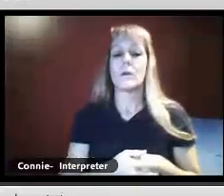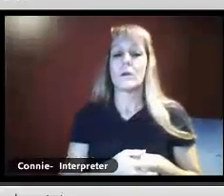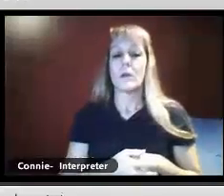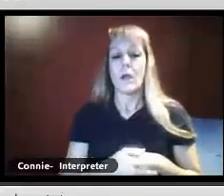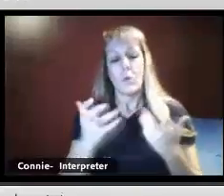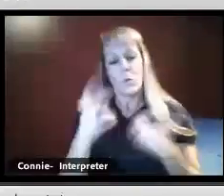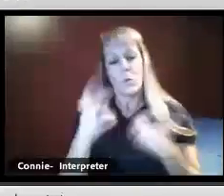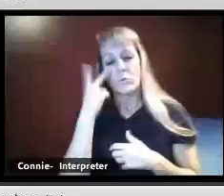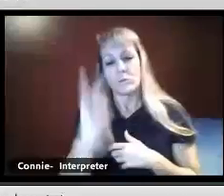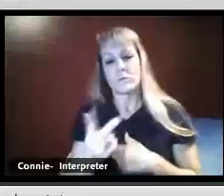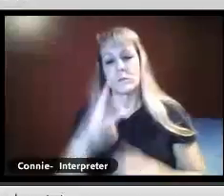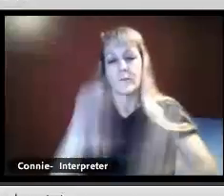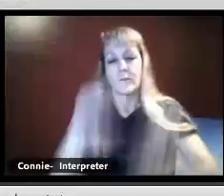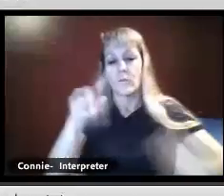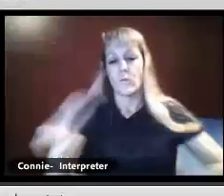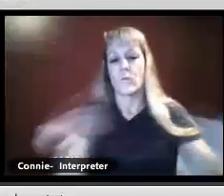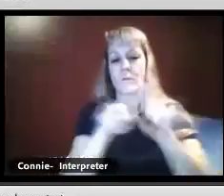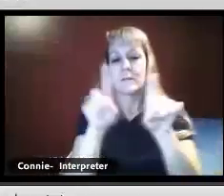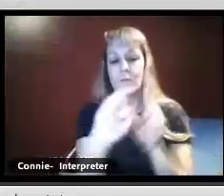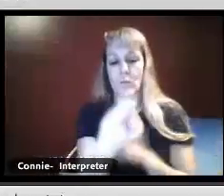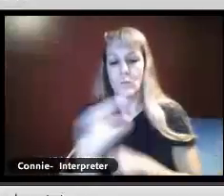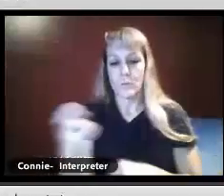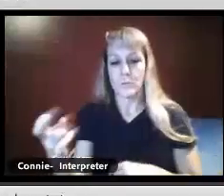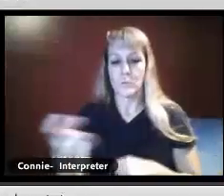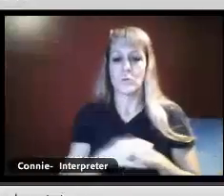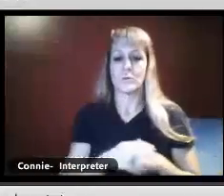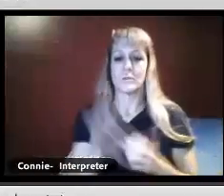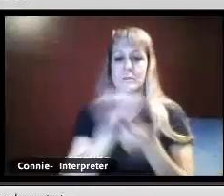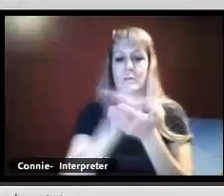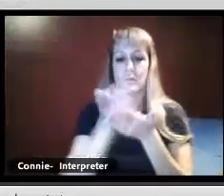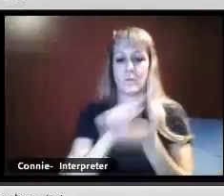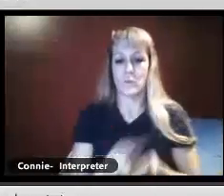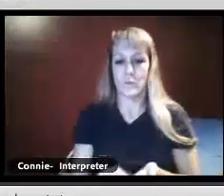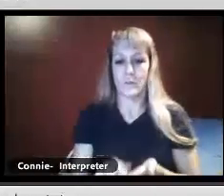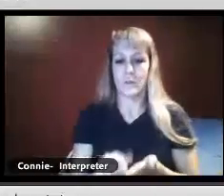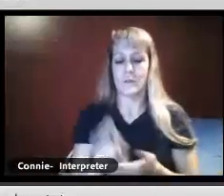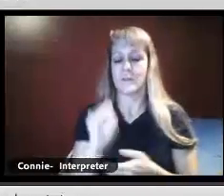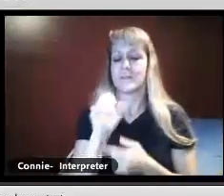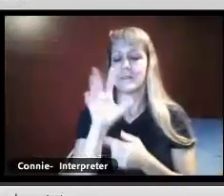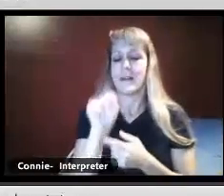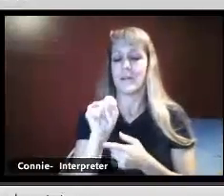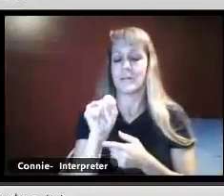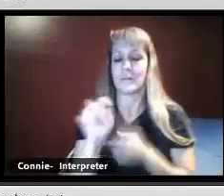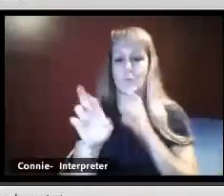variety of web-based resources that are brought to you every week by the Scout Report.